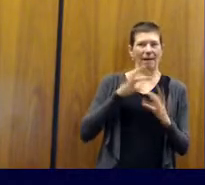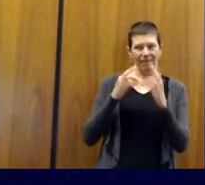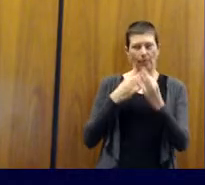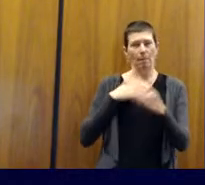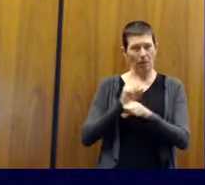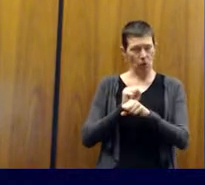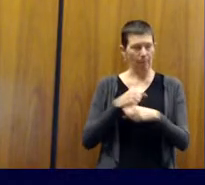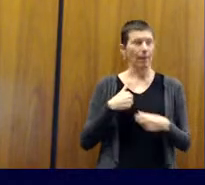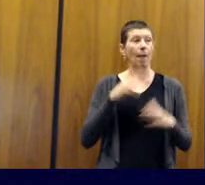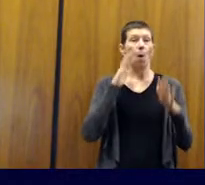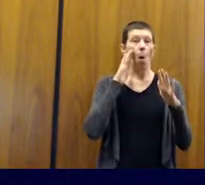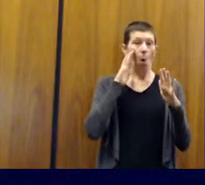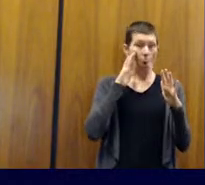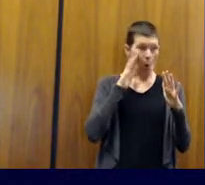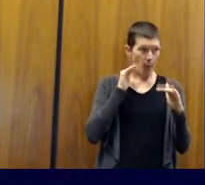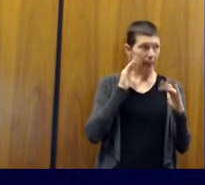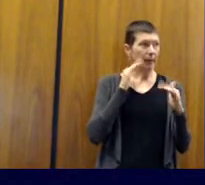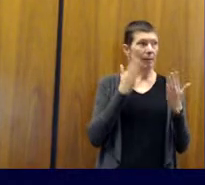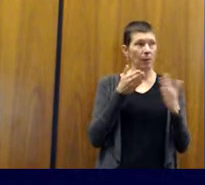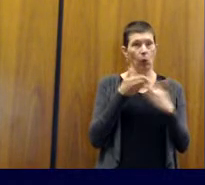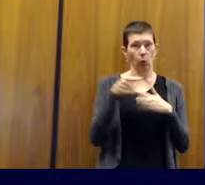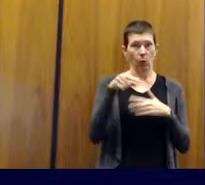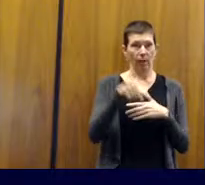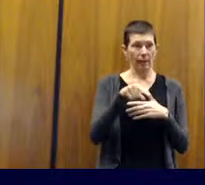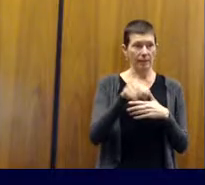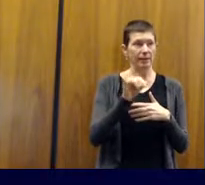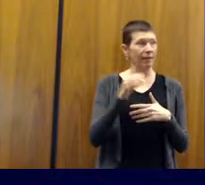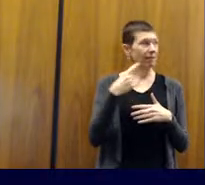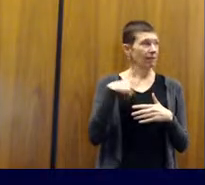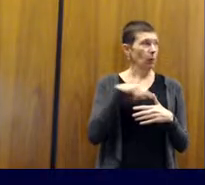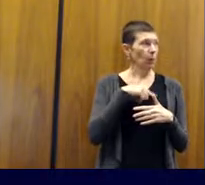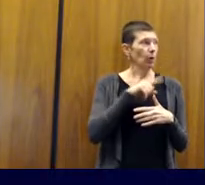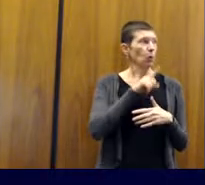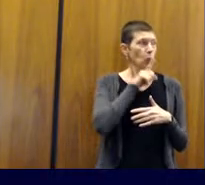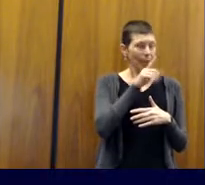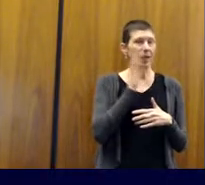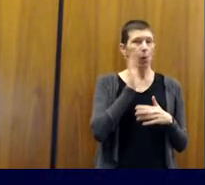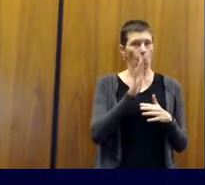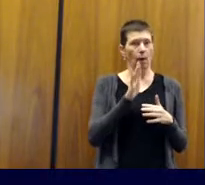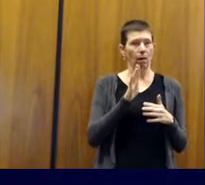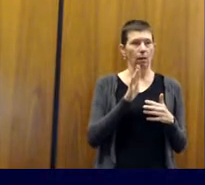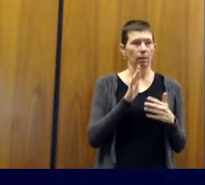hoping that maybe through this, if we are going to really look to